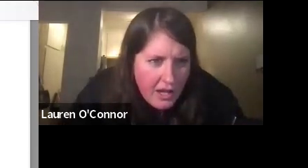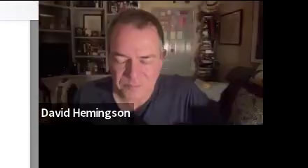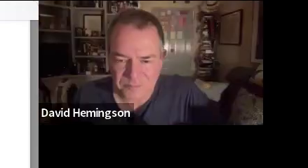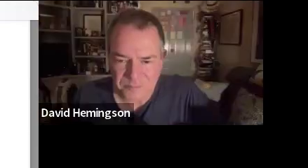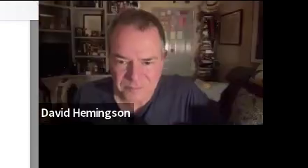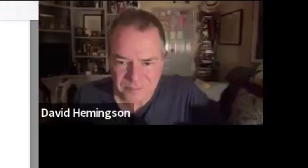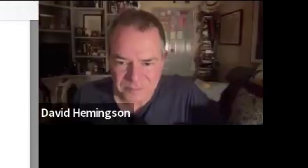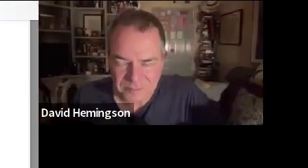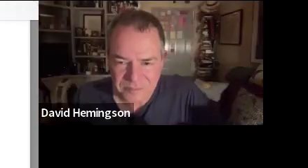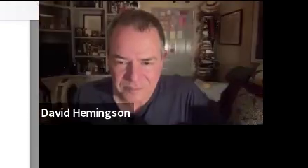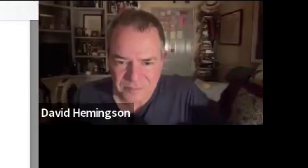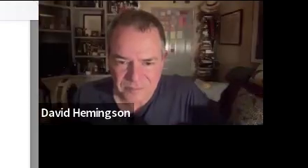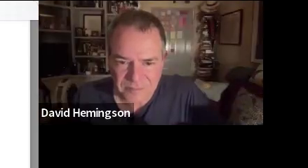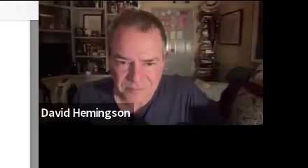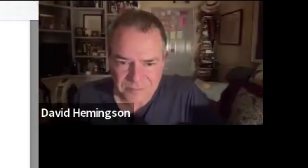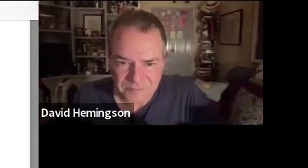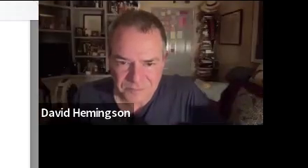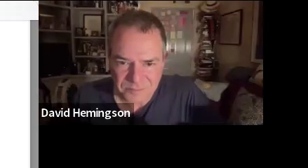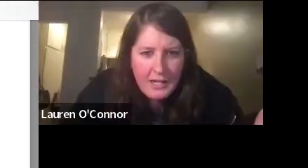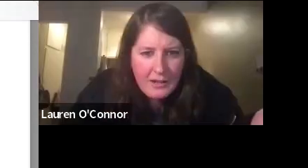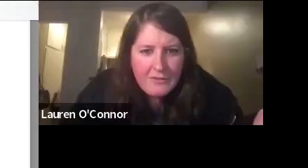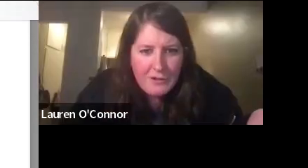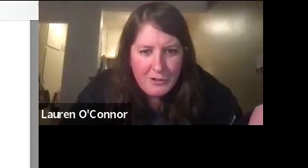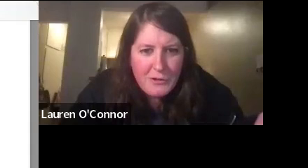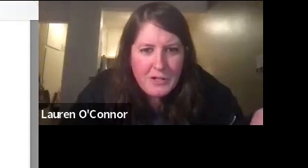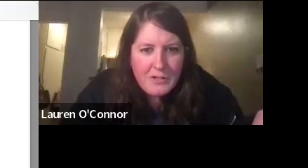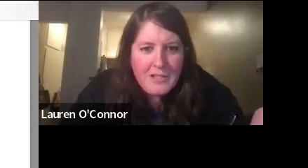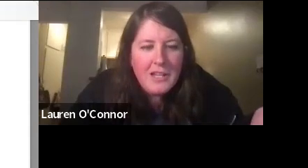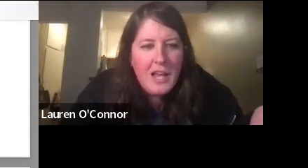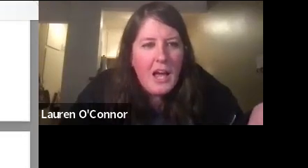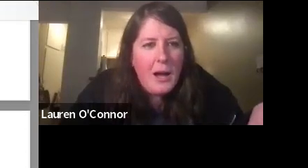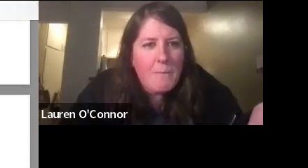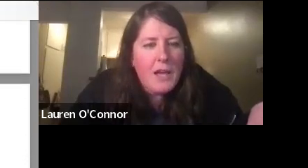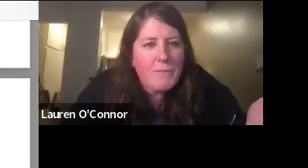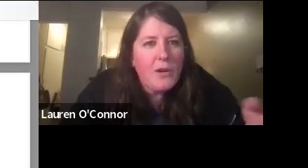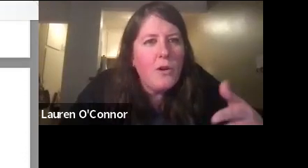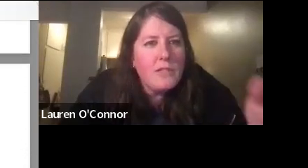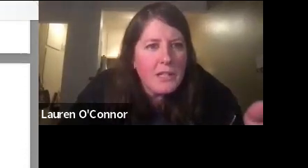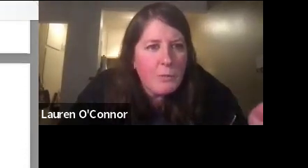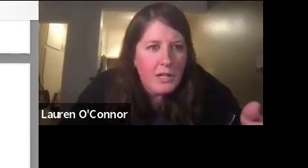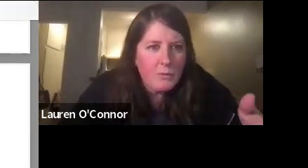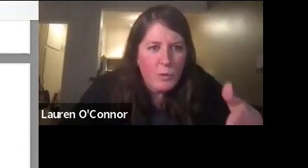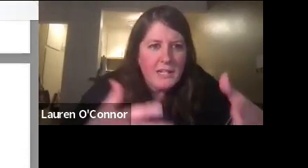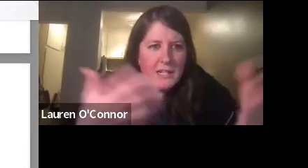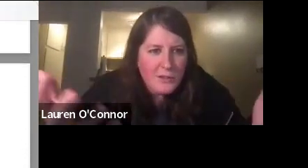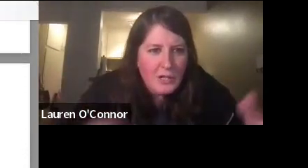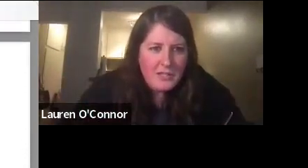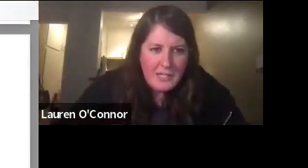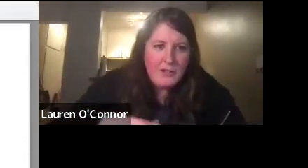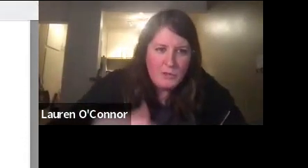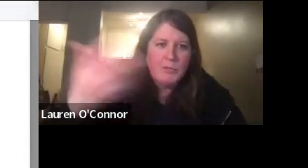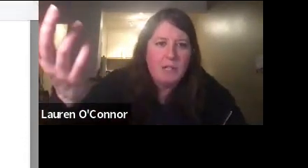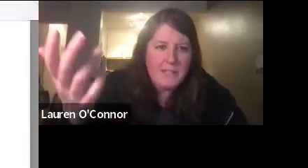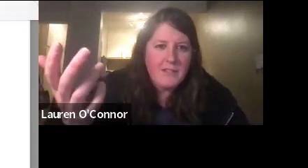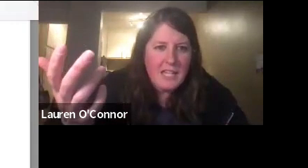96, where Angus wants to, explode an M80 for New Year's. And ultimately when it is New Year's,